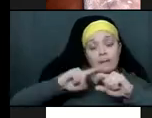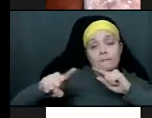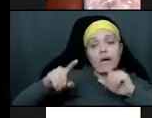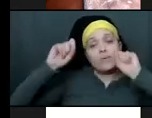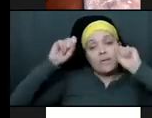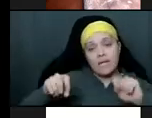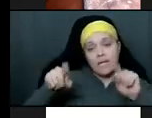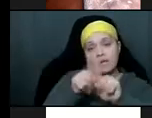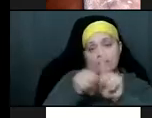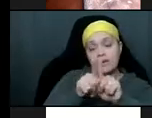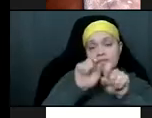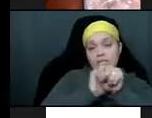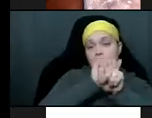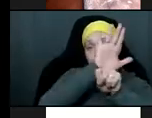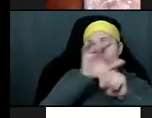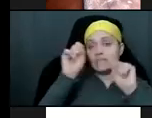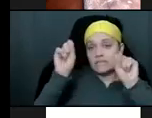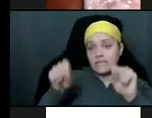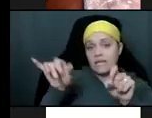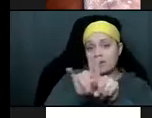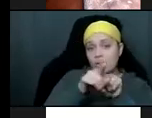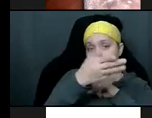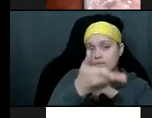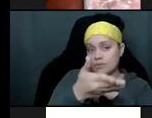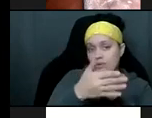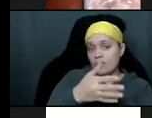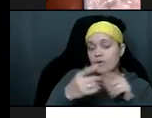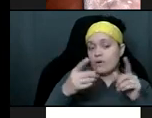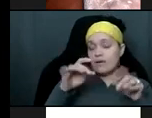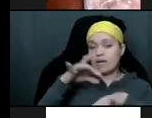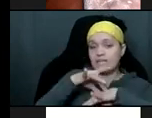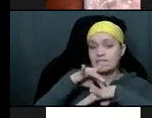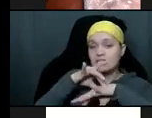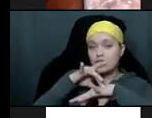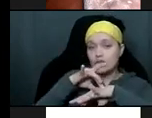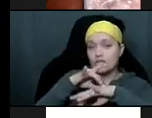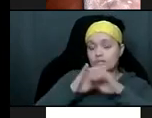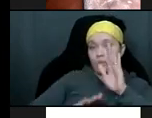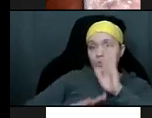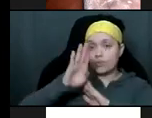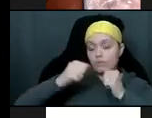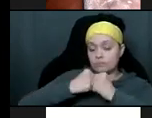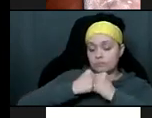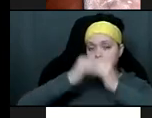get mountains from this as the Earth is thrust upward. The